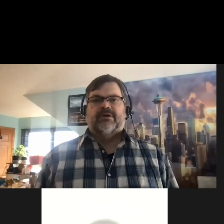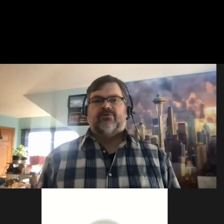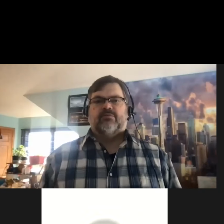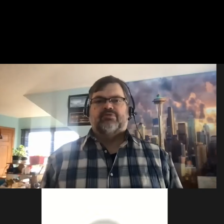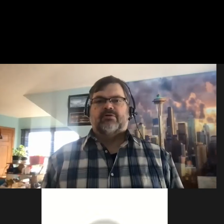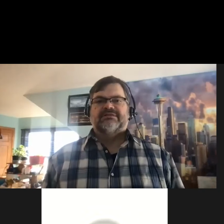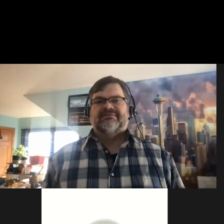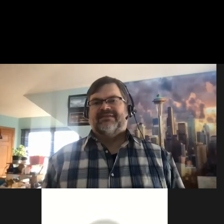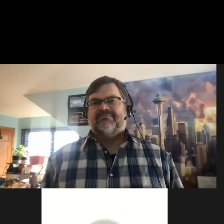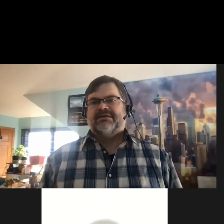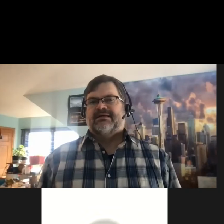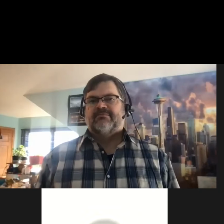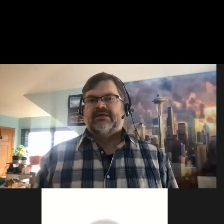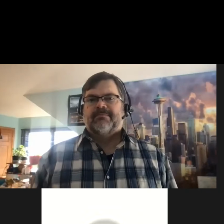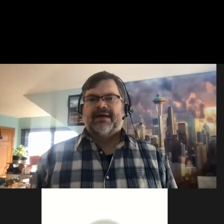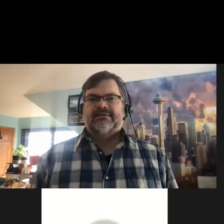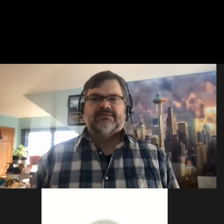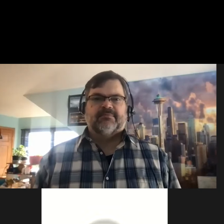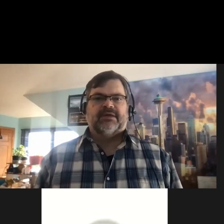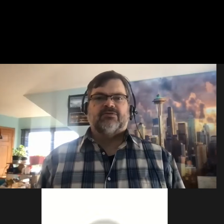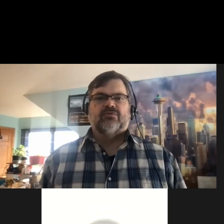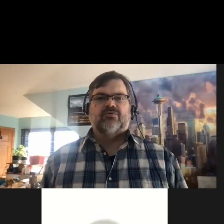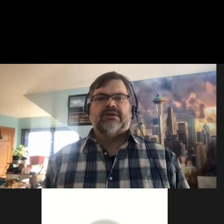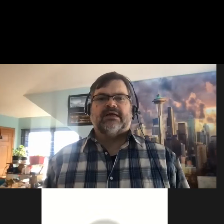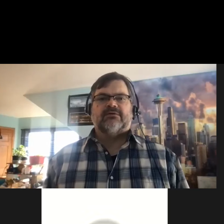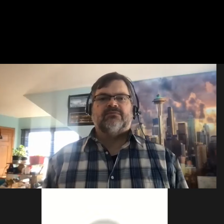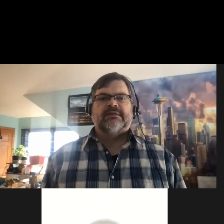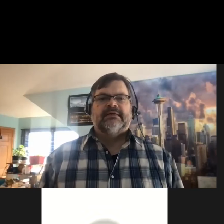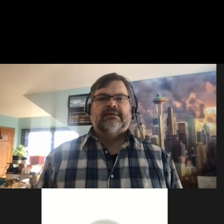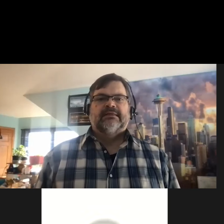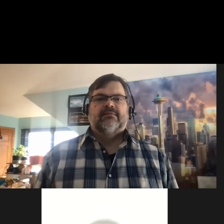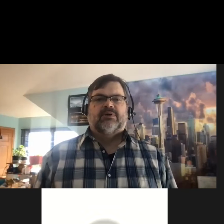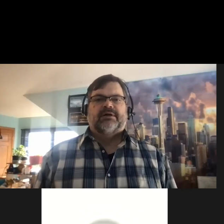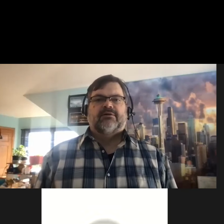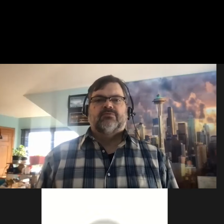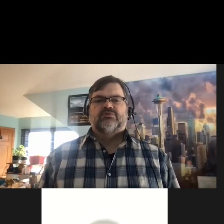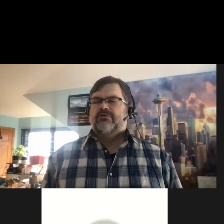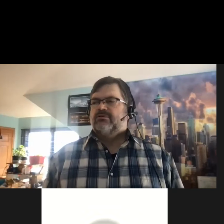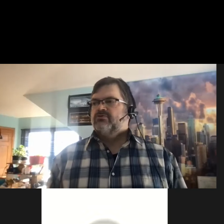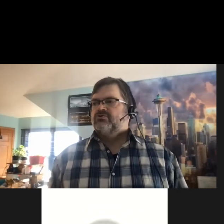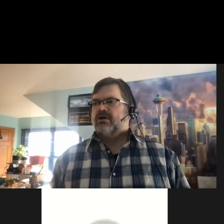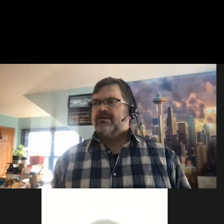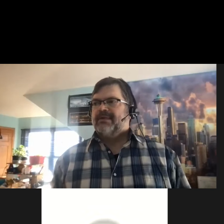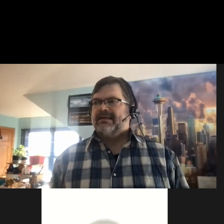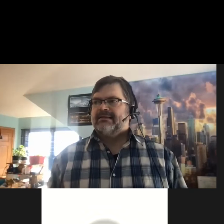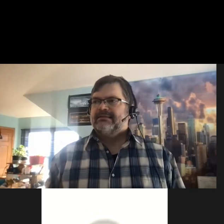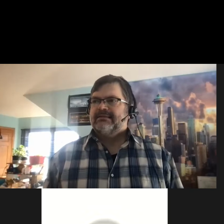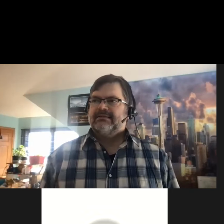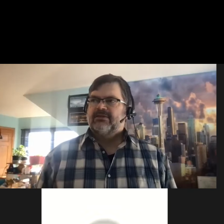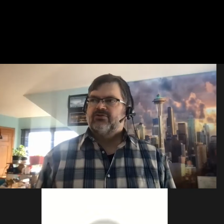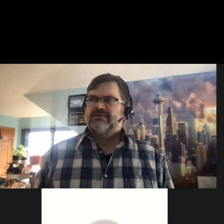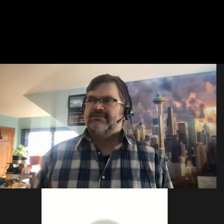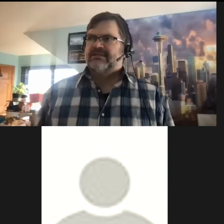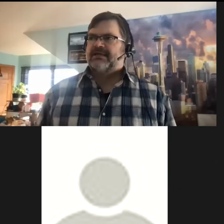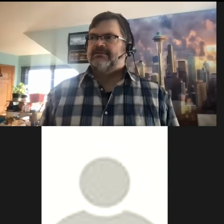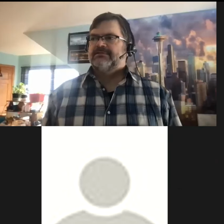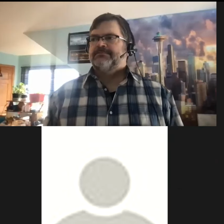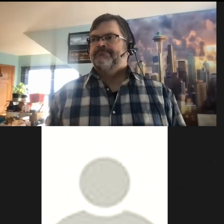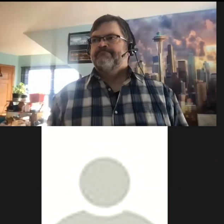All right, everybody will progressively be coming back to the main room now. The breakout rooms will close automatically in